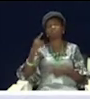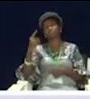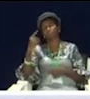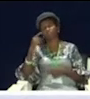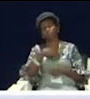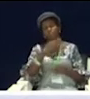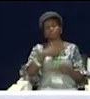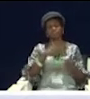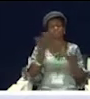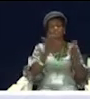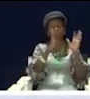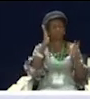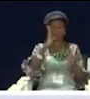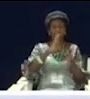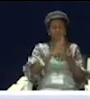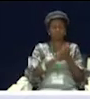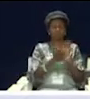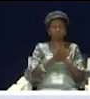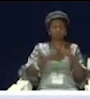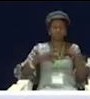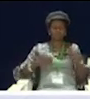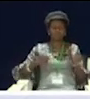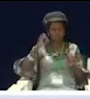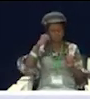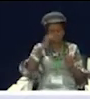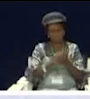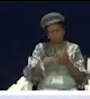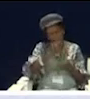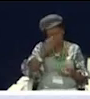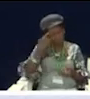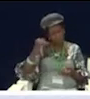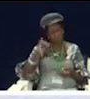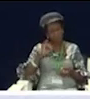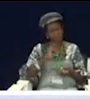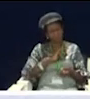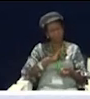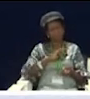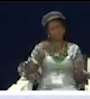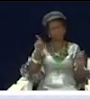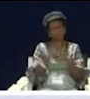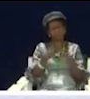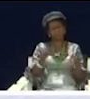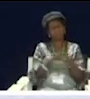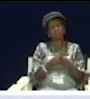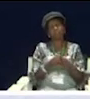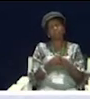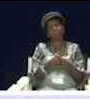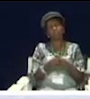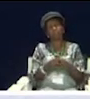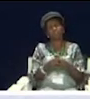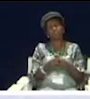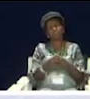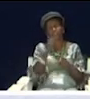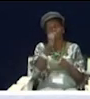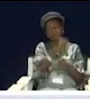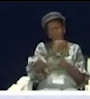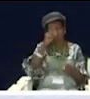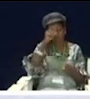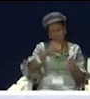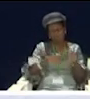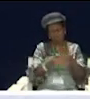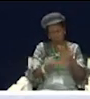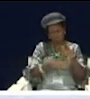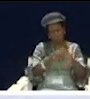and my servant shall be made whole. He said, because I also am a man under